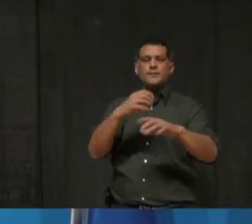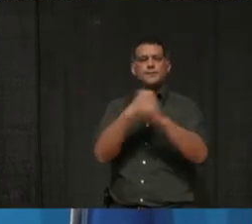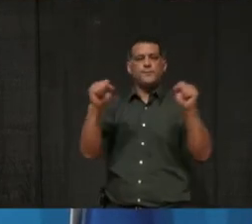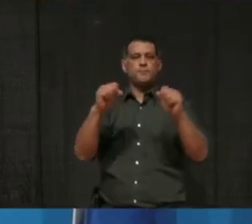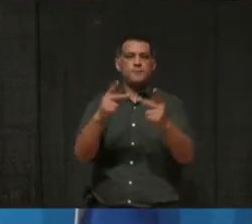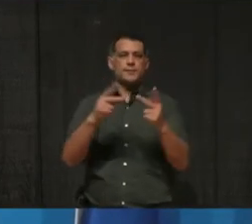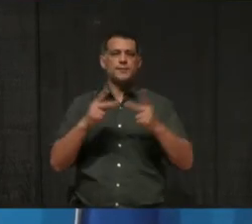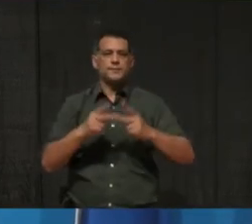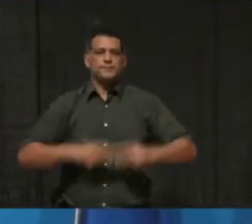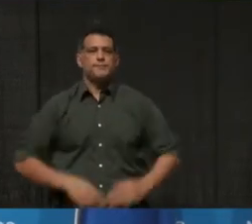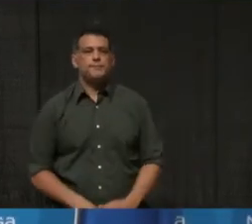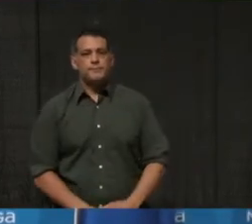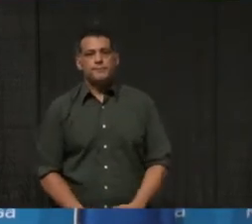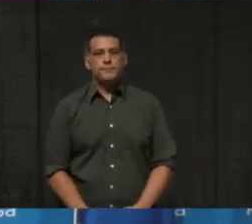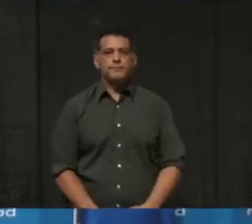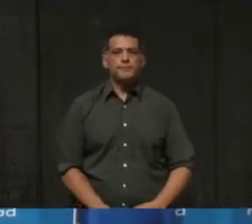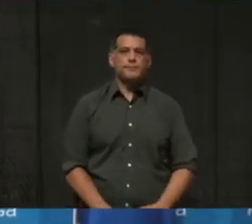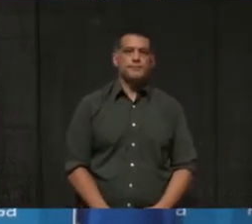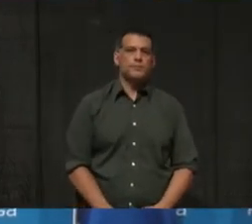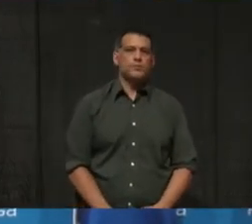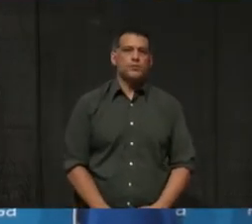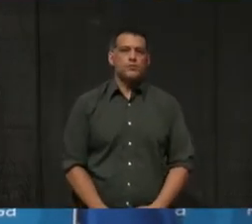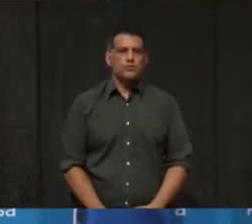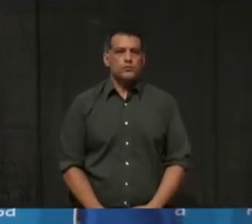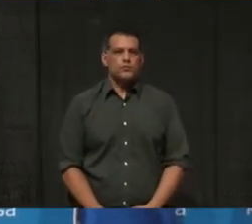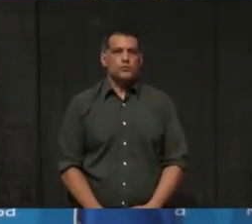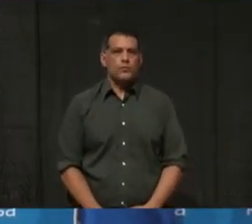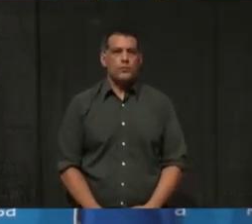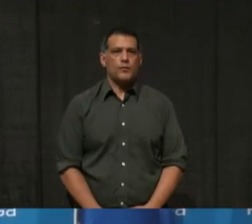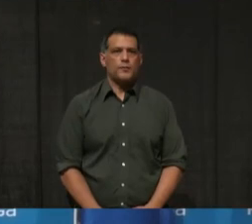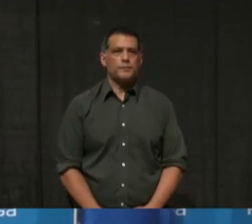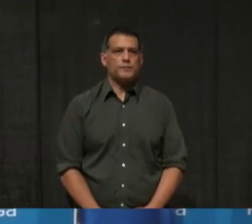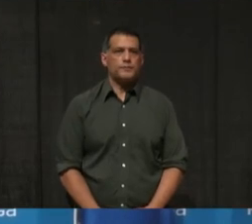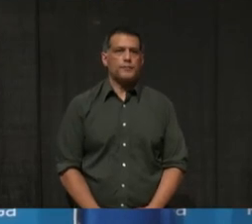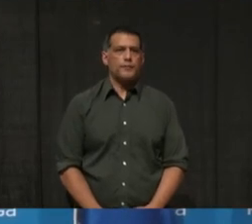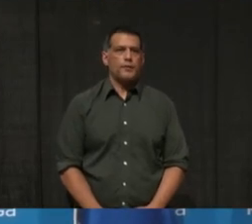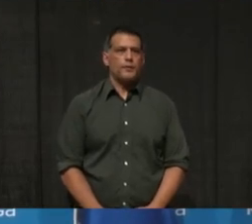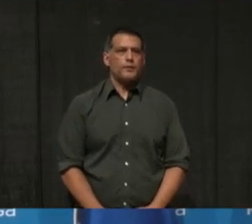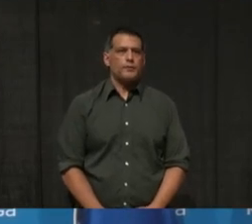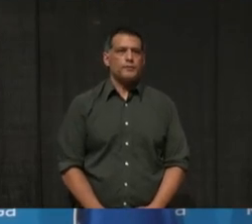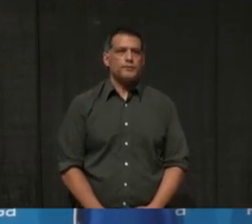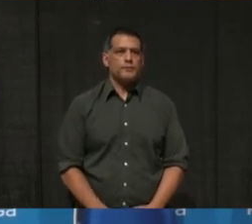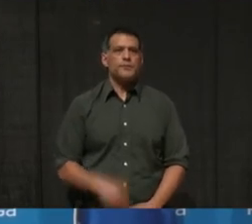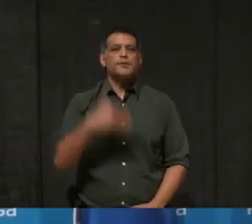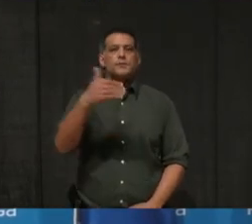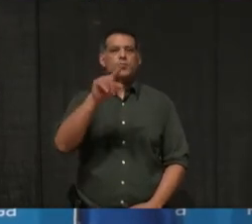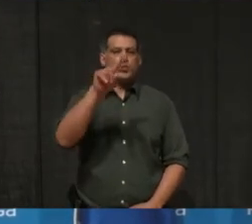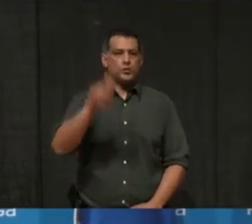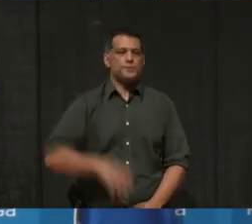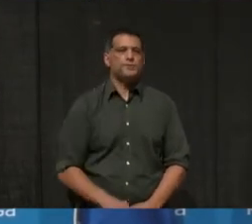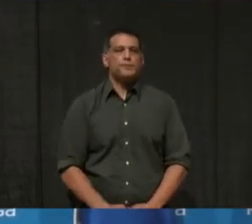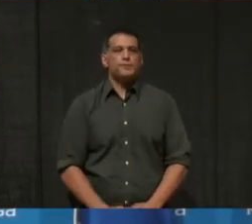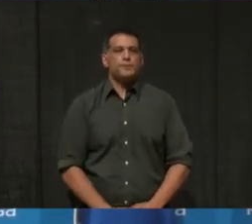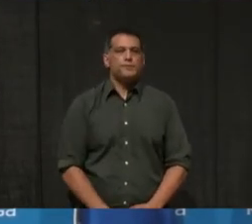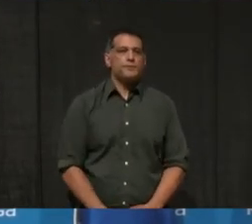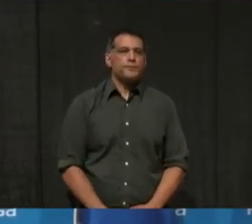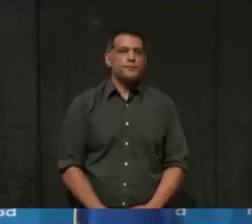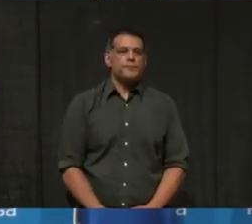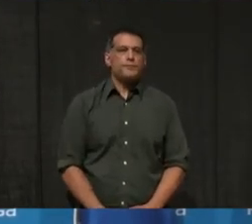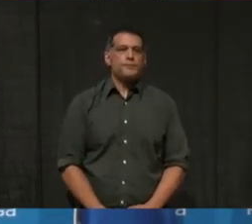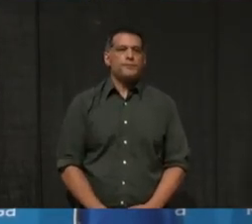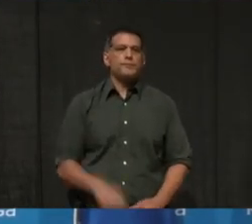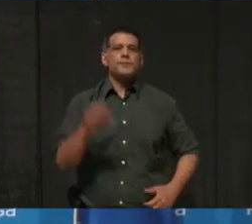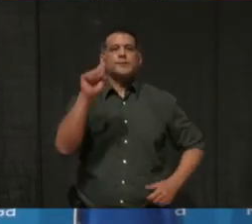Thank you. Next question. Your next question comes from Steve Cornwell at